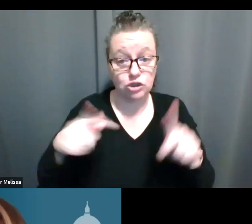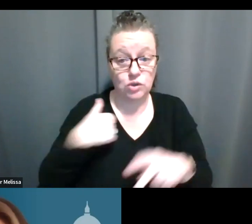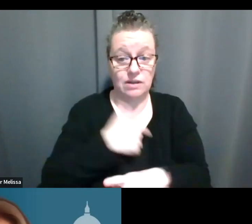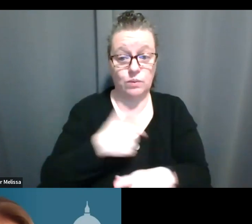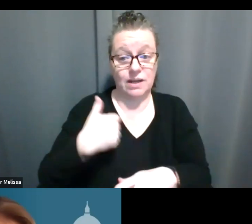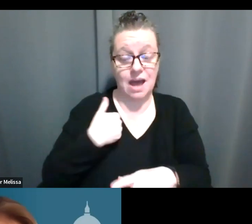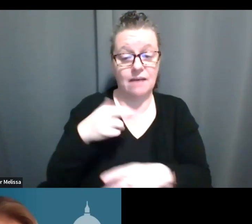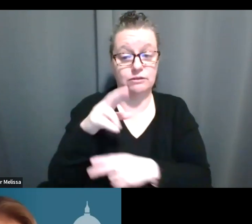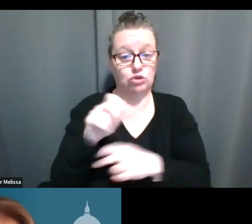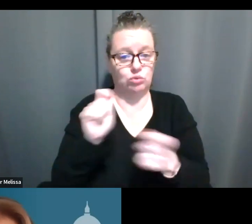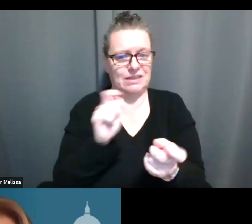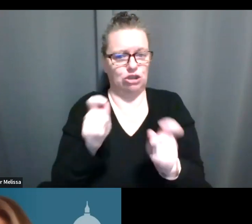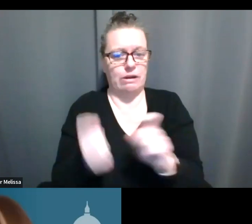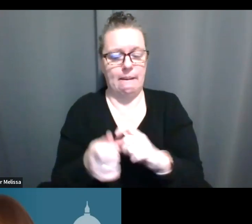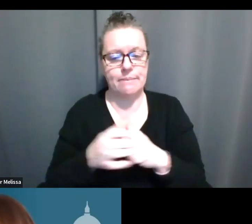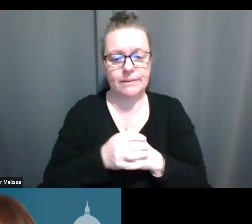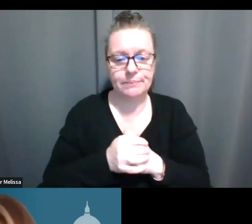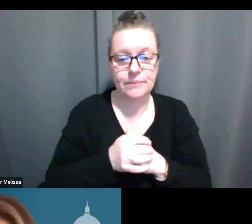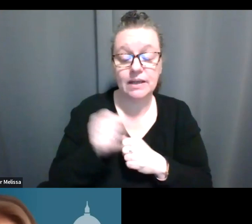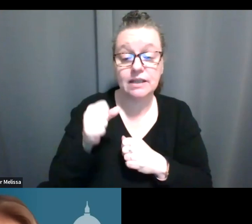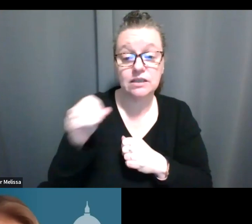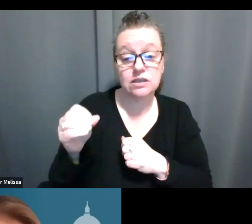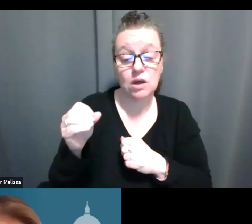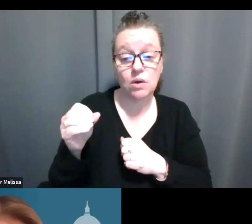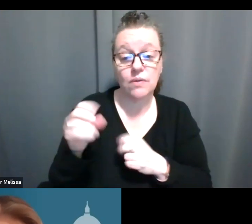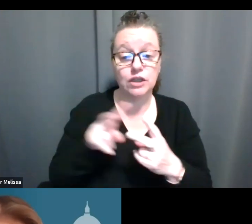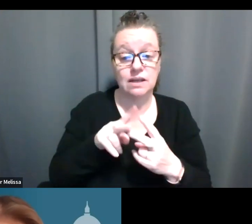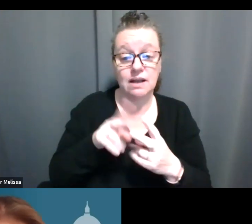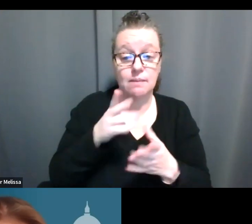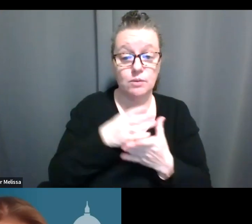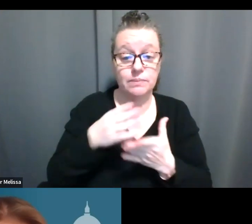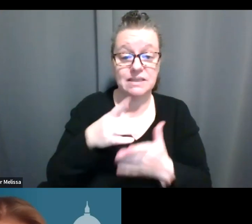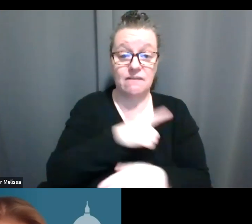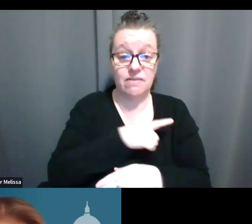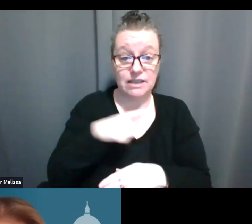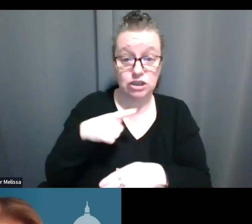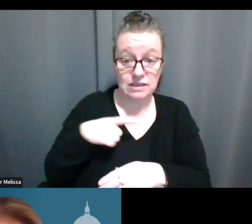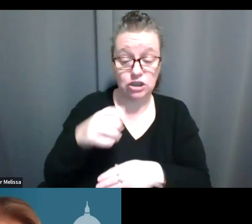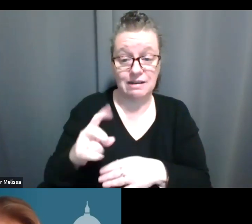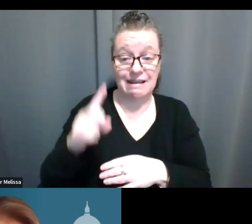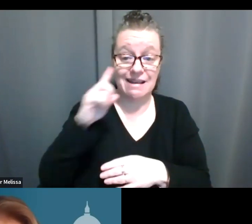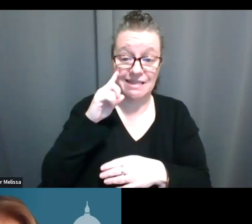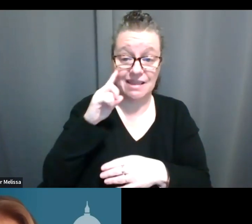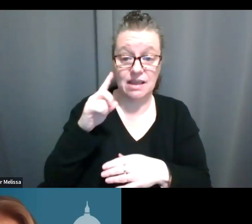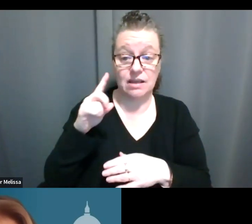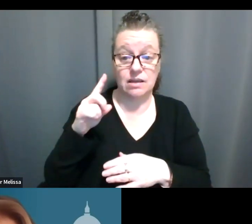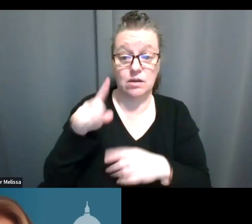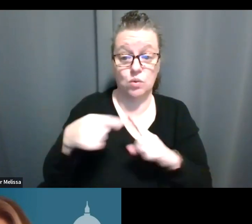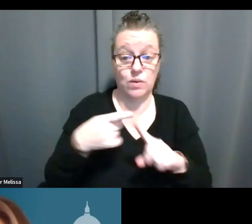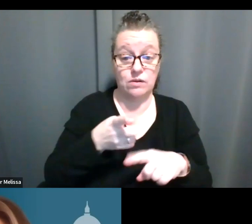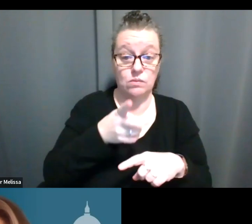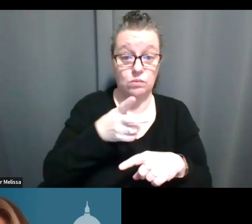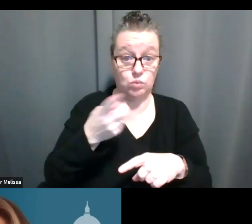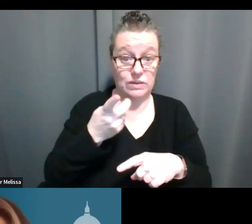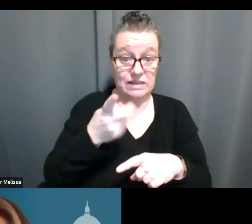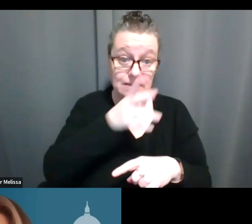kind of reshape it. And so there is, a couple of pieces of legislation. And I think when we spoke, that I